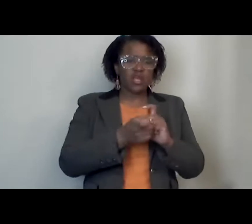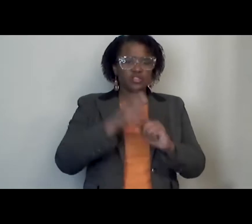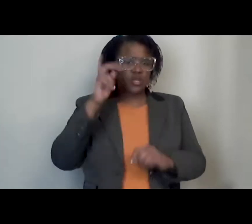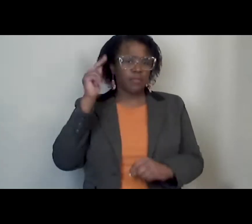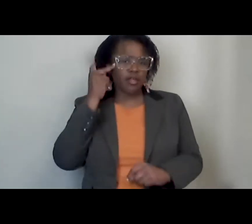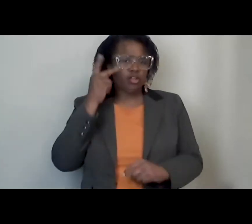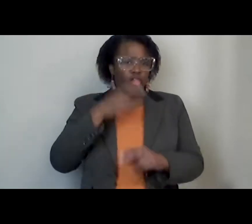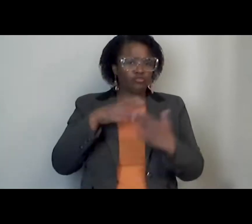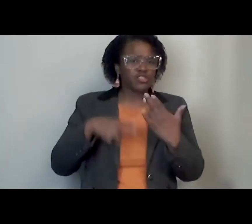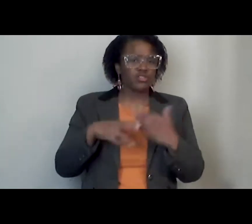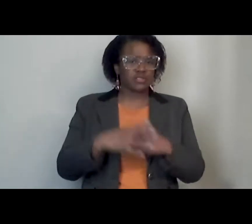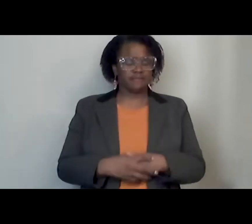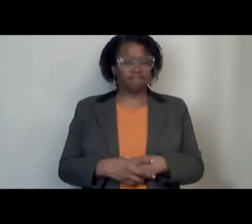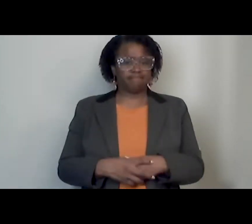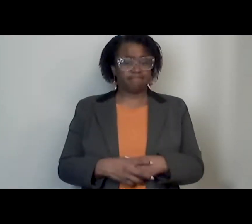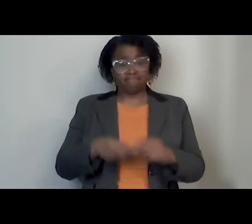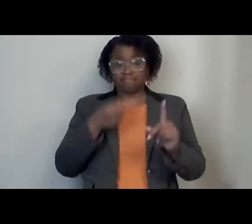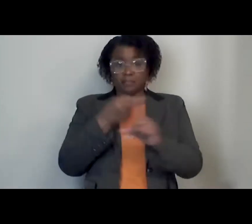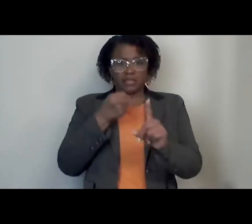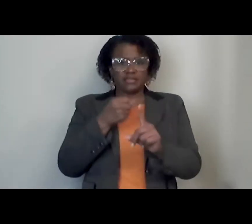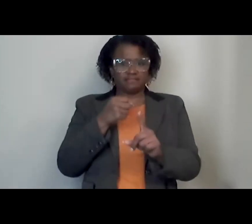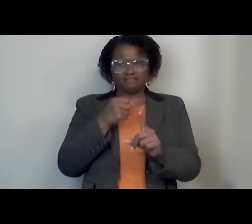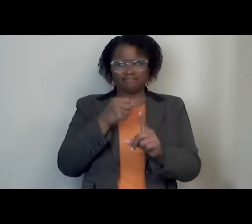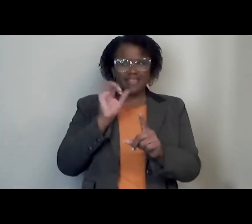is simply unacceptable.